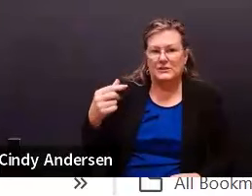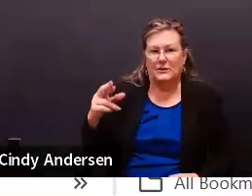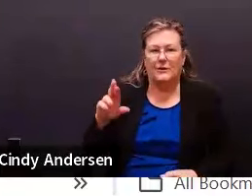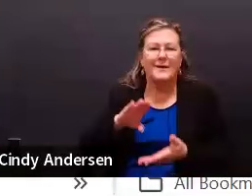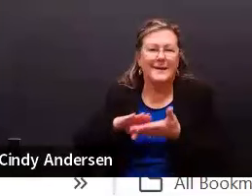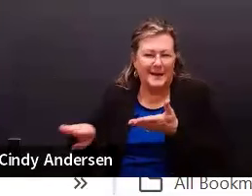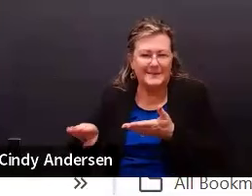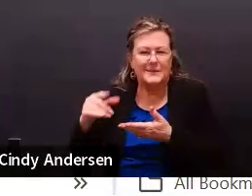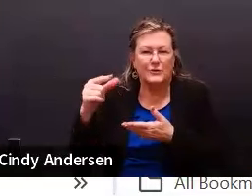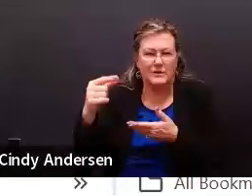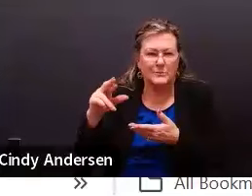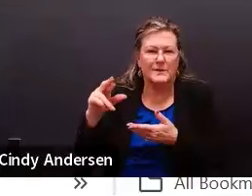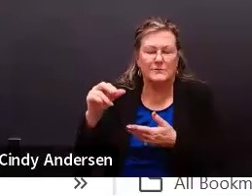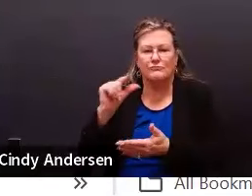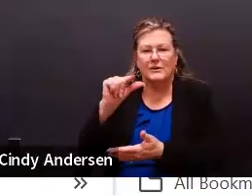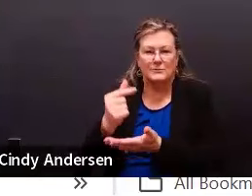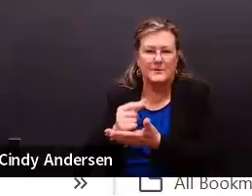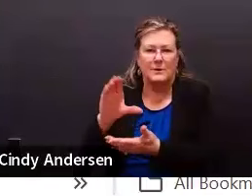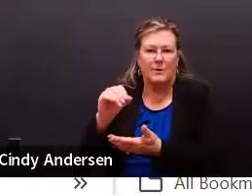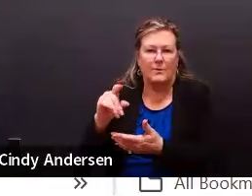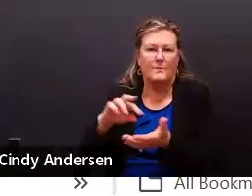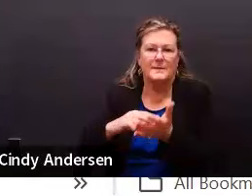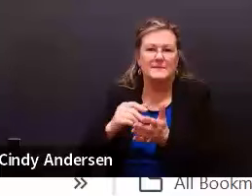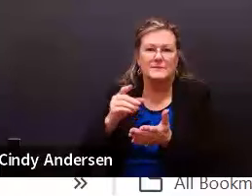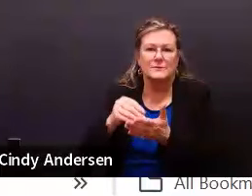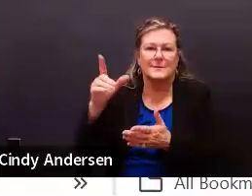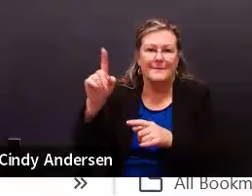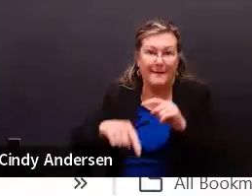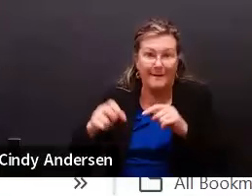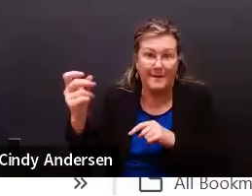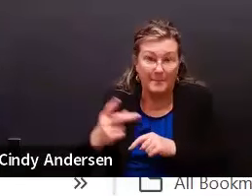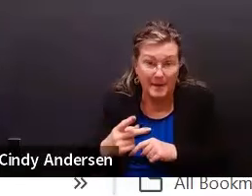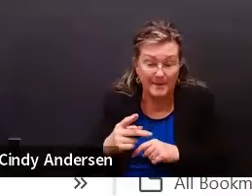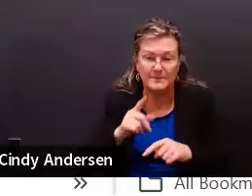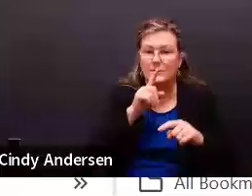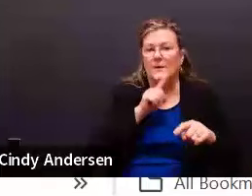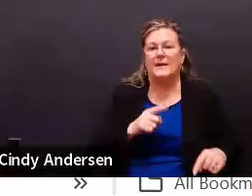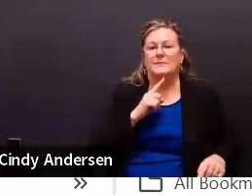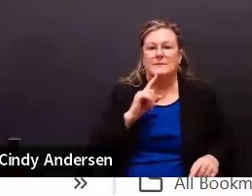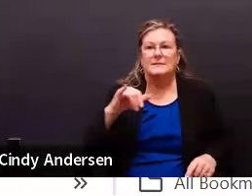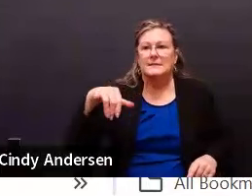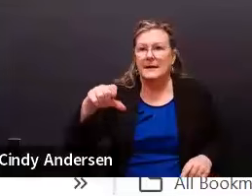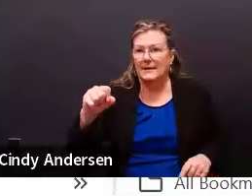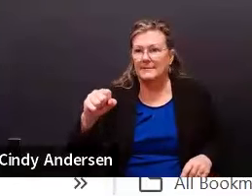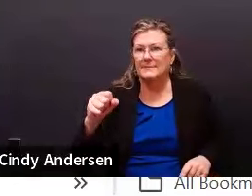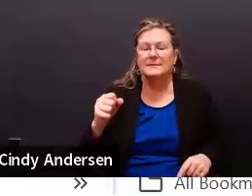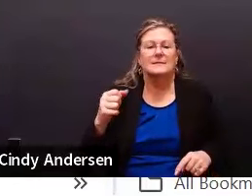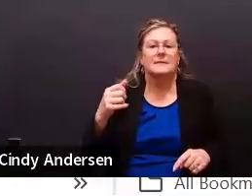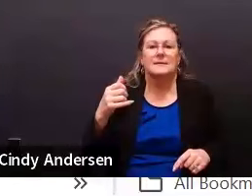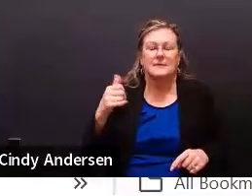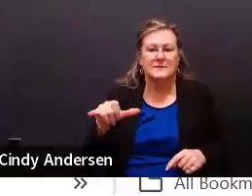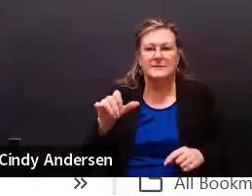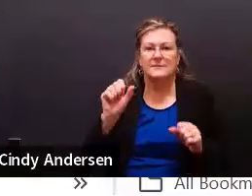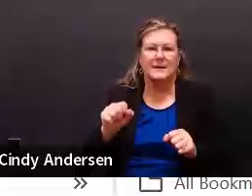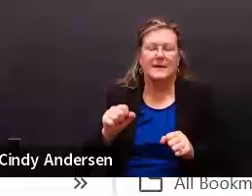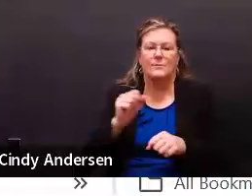a graduation code where a student can't come back. So the answer to that is yes, they could still be chipping away and working at that